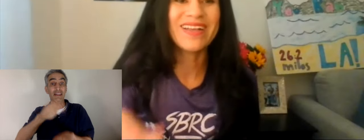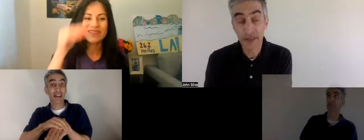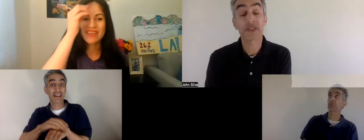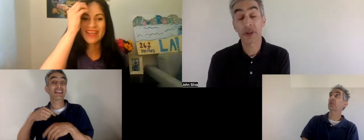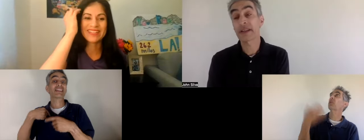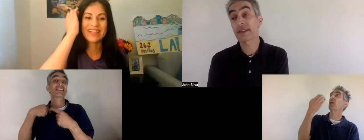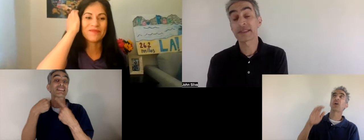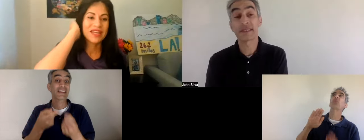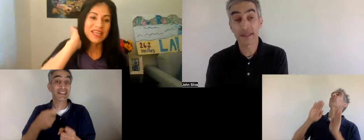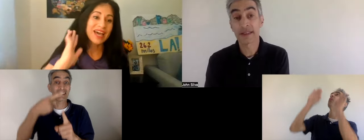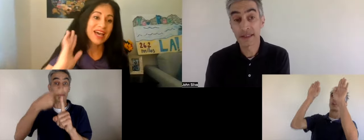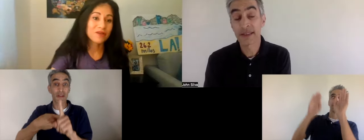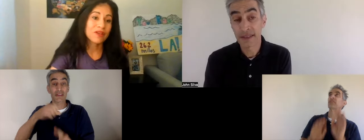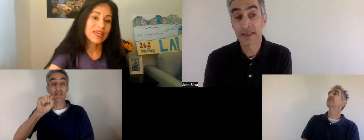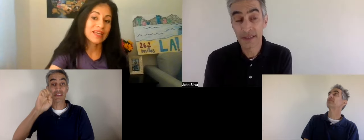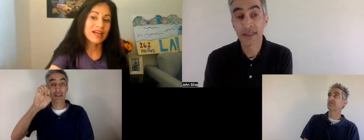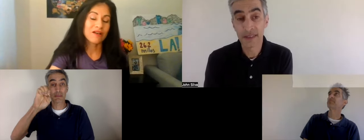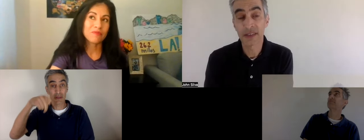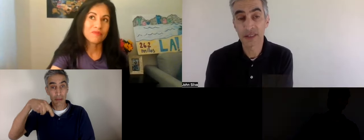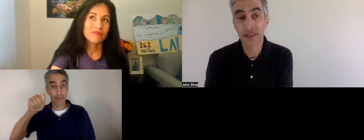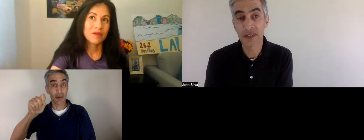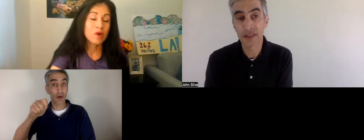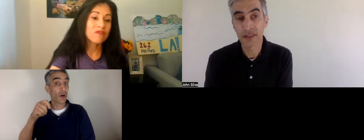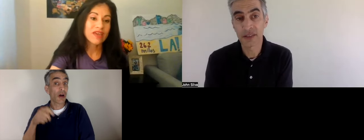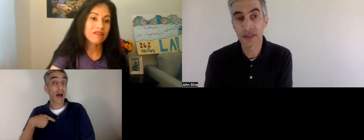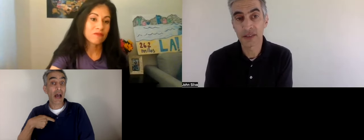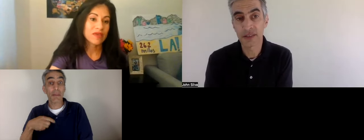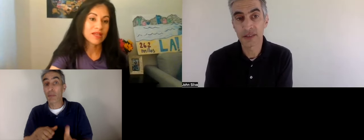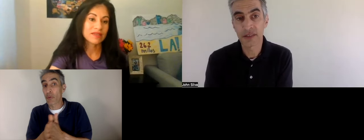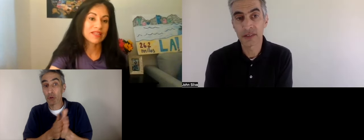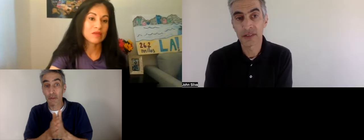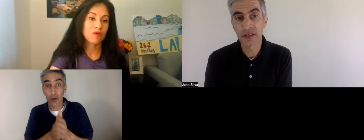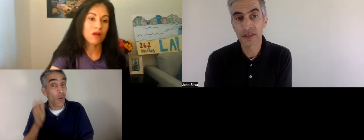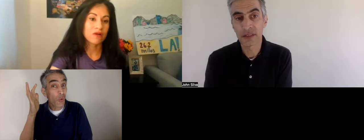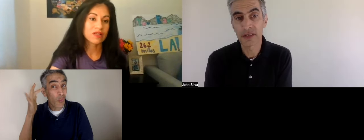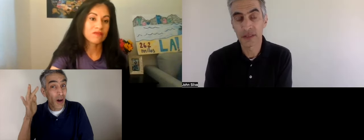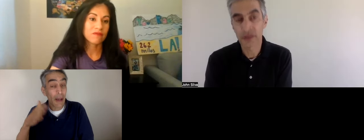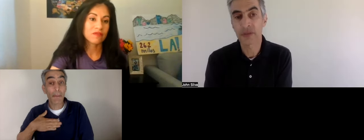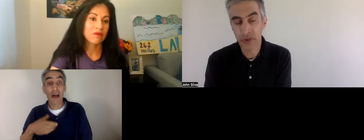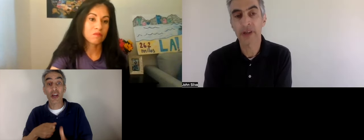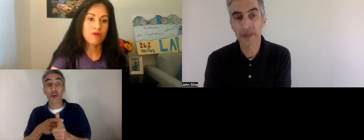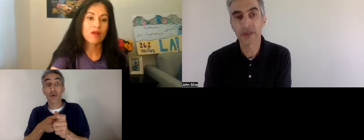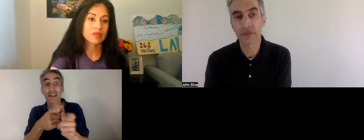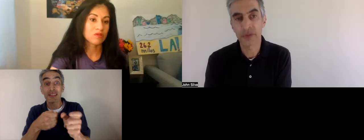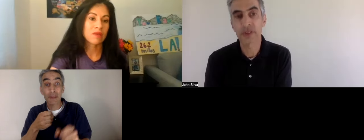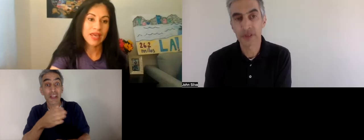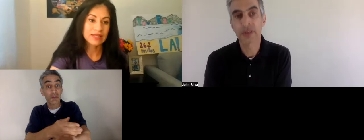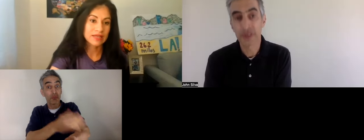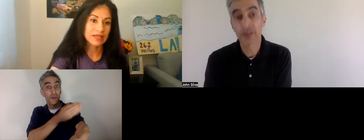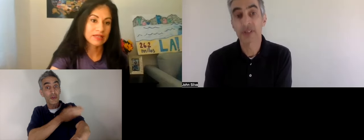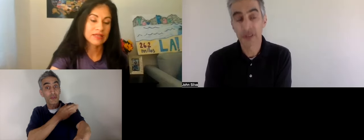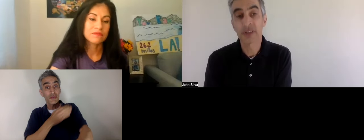September. Because they're really motivating for me as I see progress, or like progress with